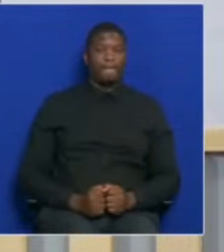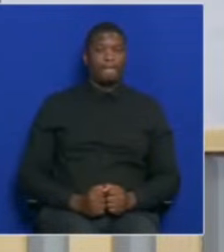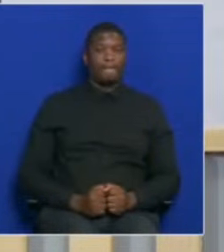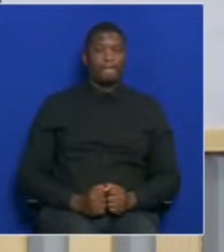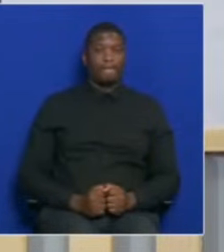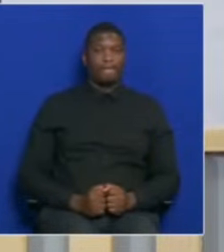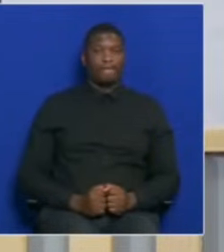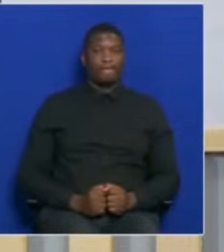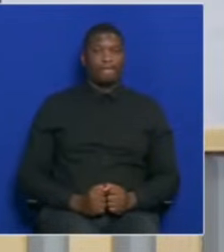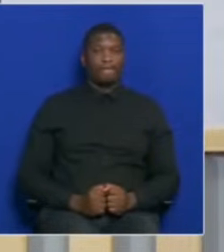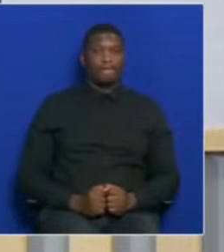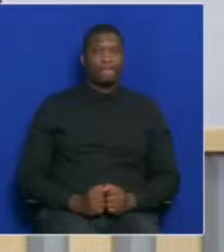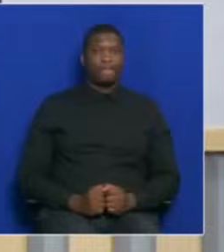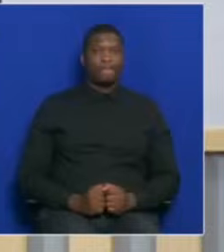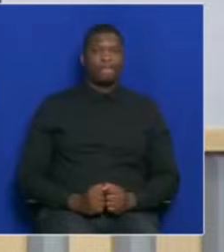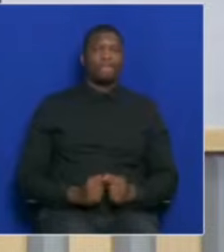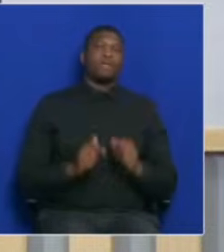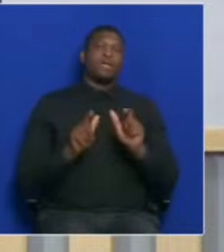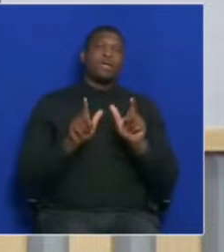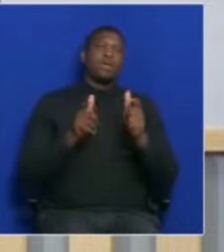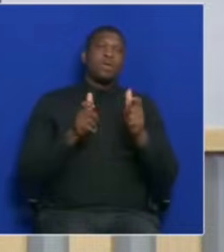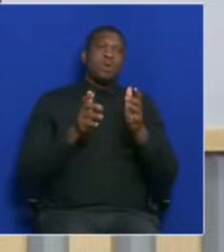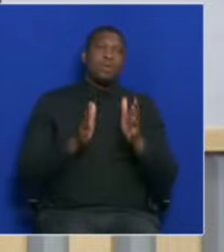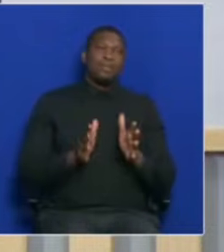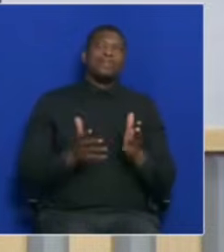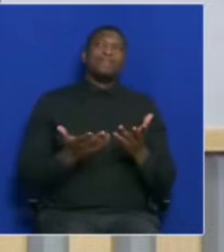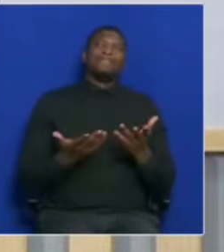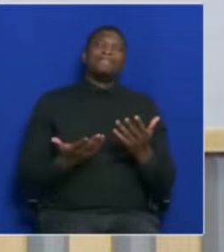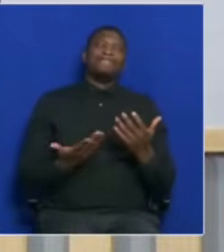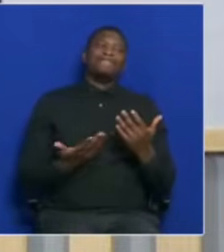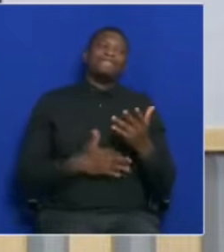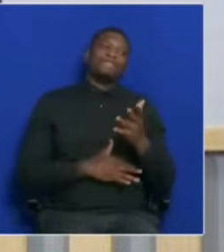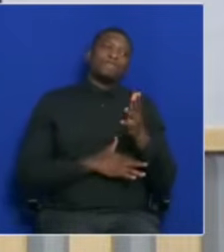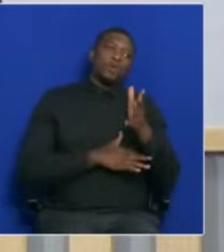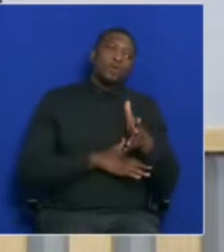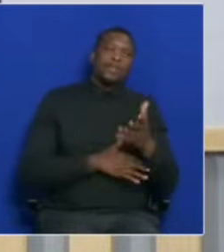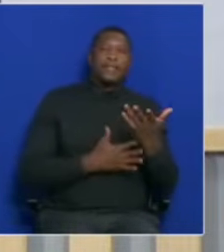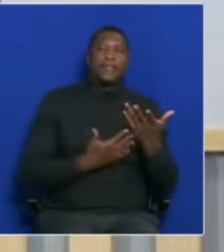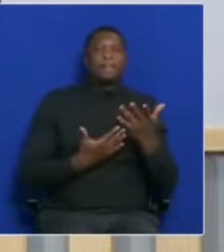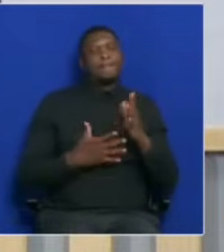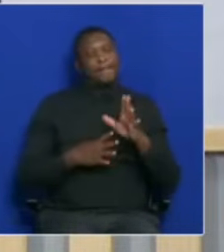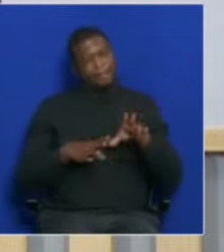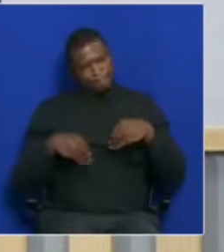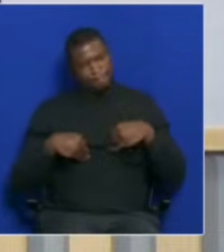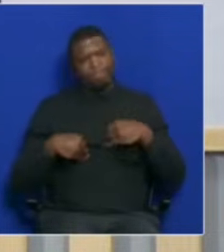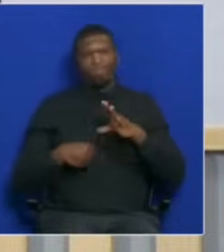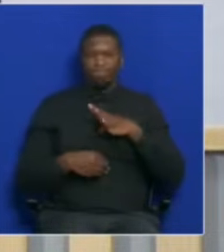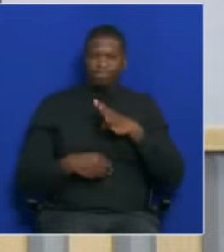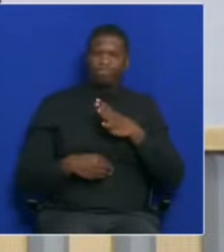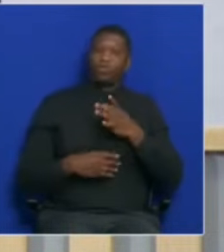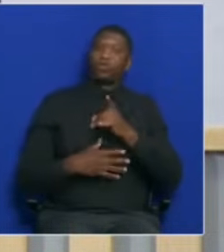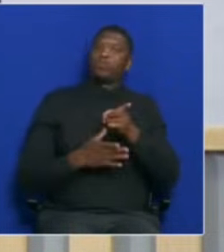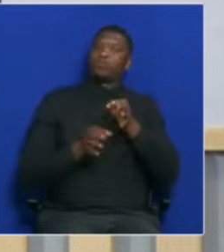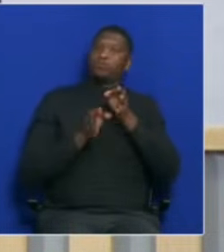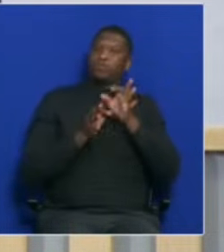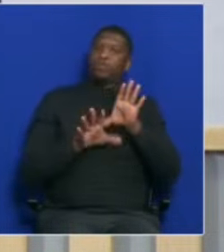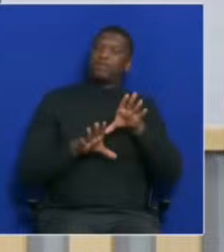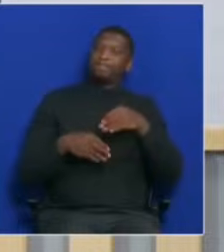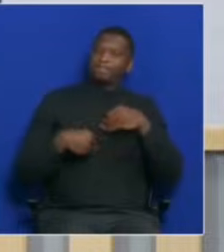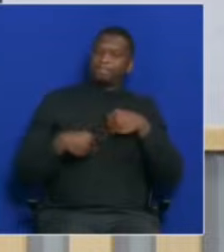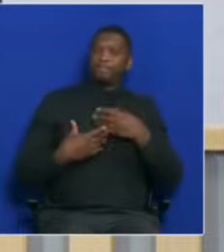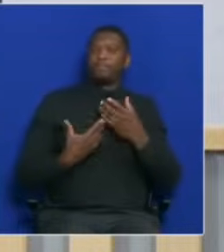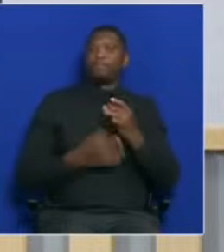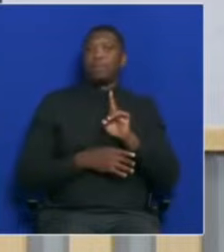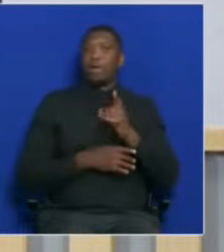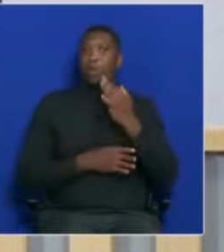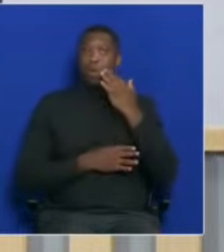Commissioner, I would concede based on what you are saying to me now. But At the time, that's